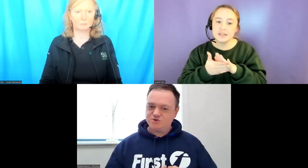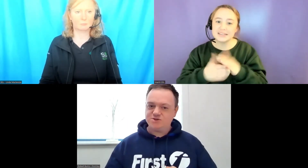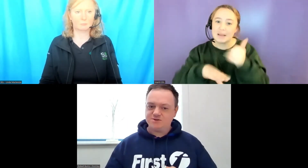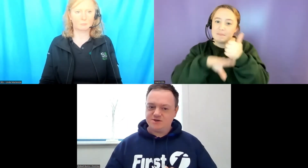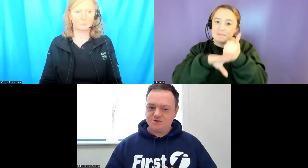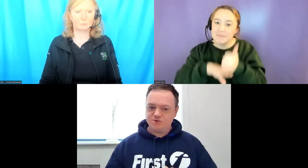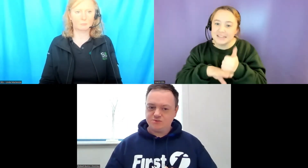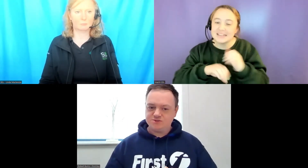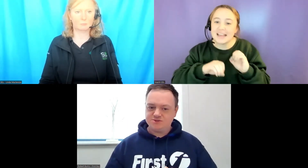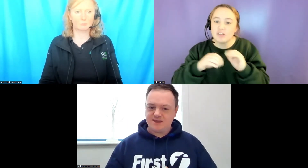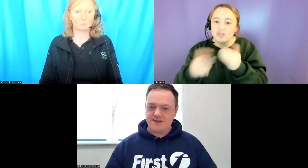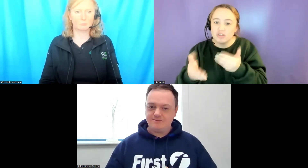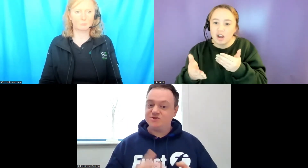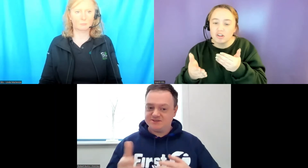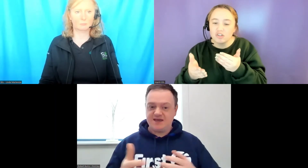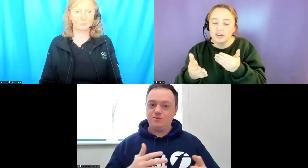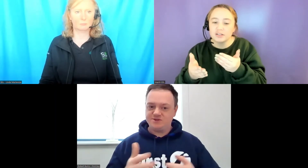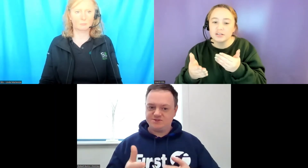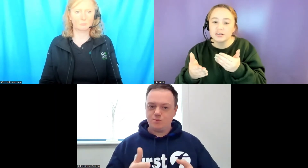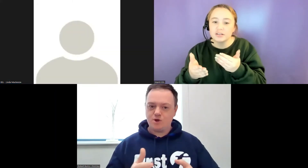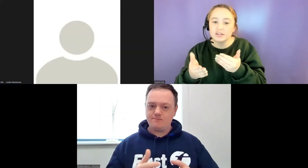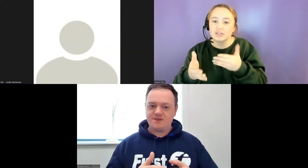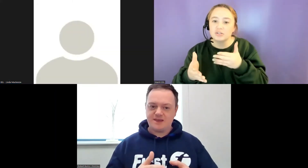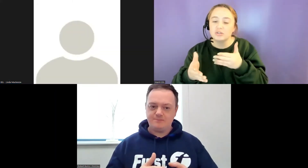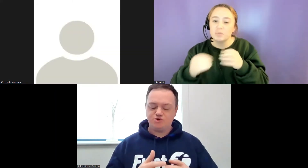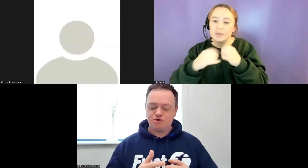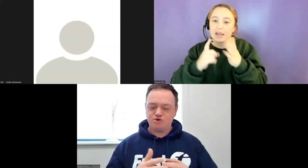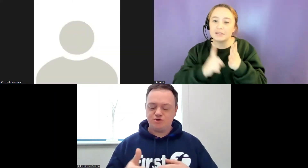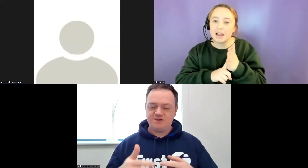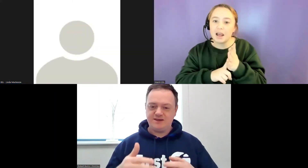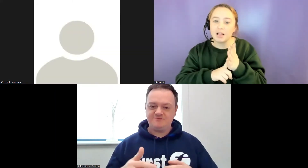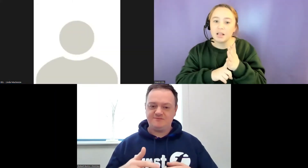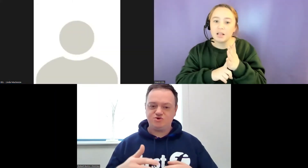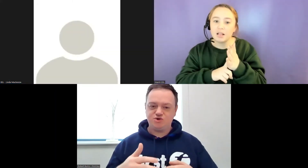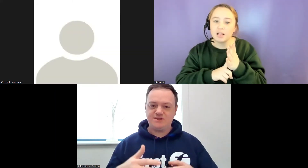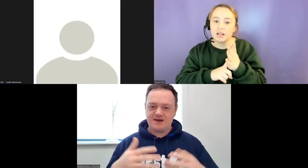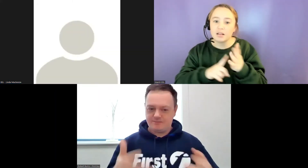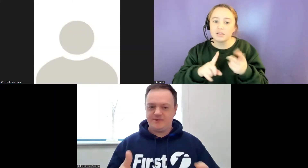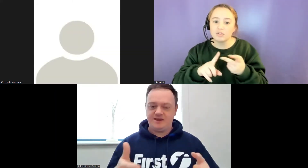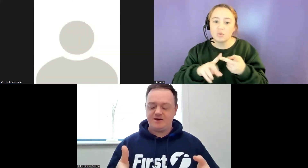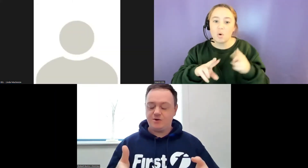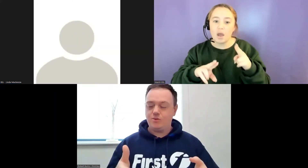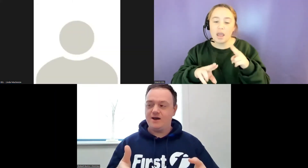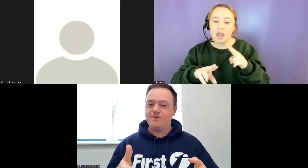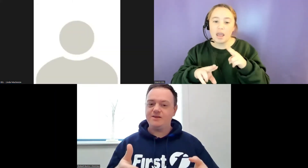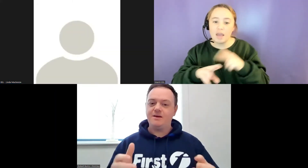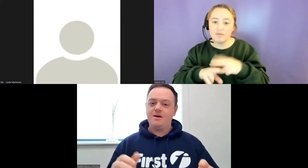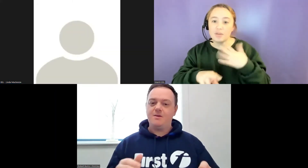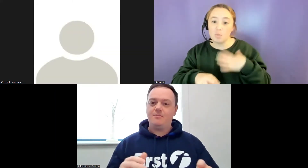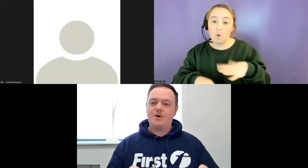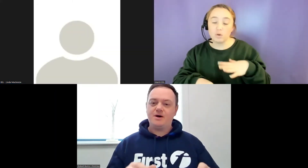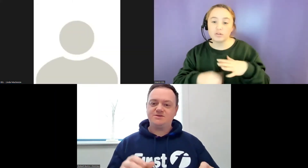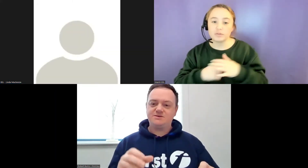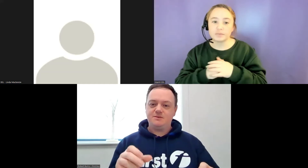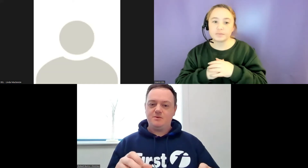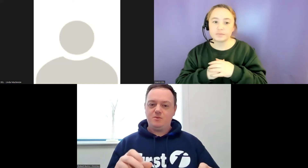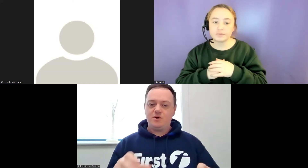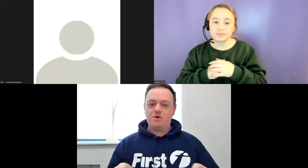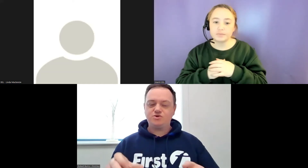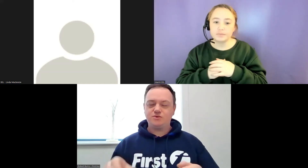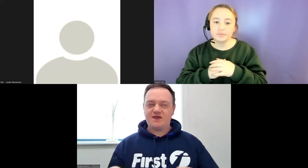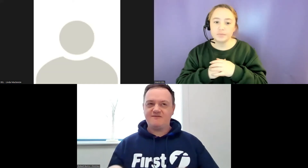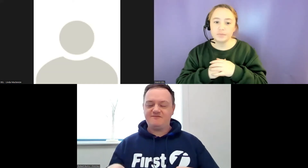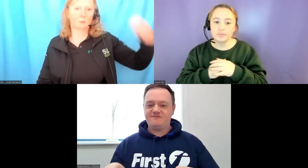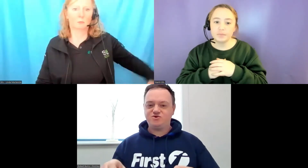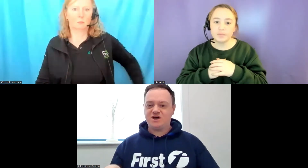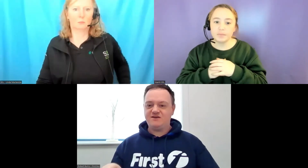basic introductory tools to sign with someone, should that be a requirement. But we